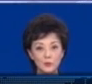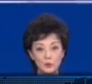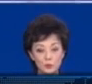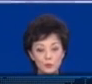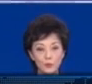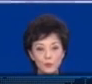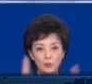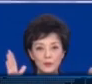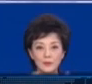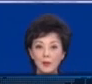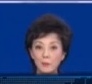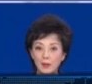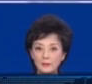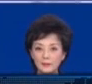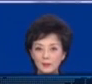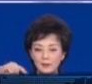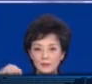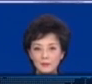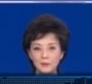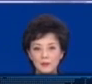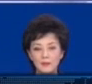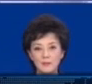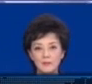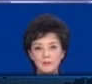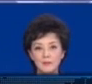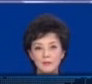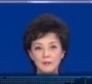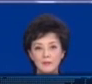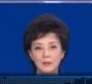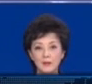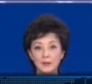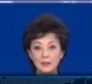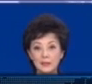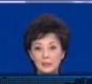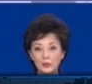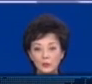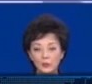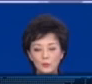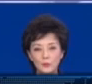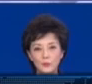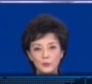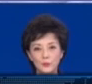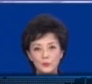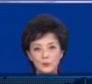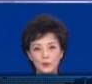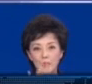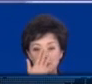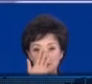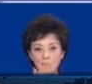According to the information from MOFA, China has already provided